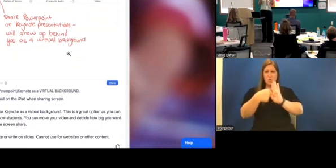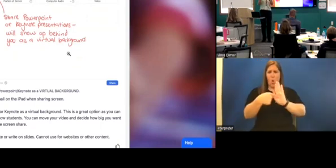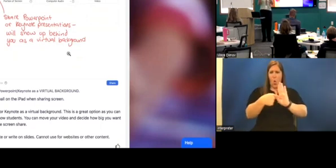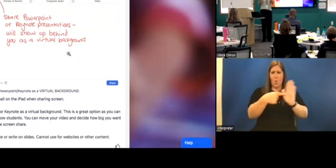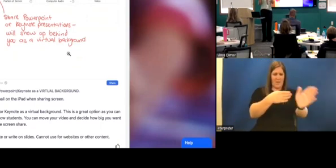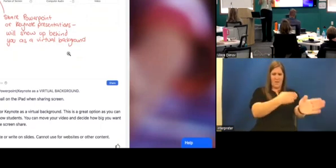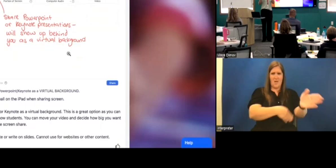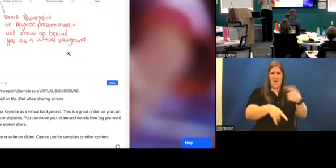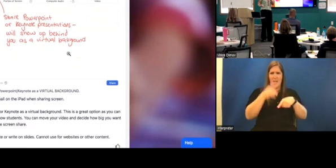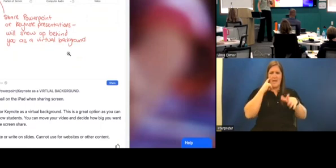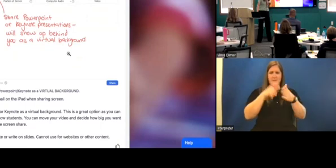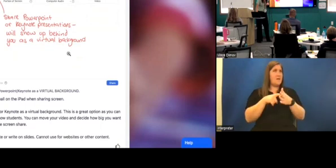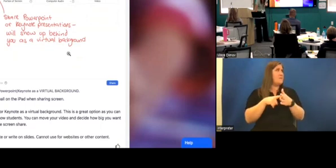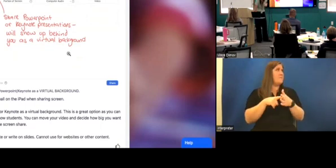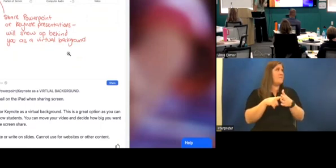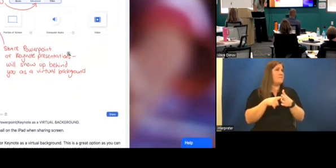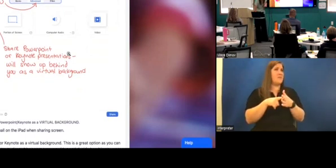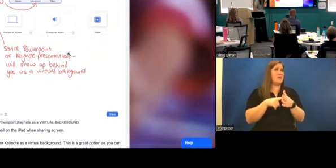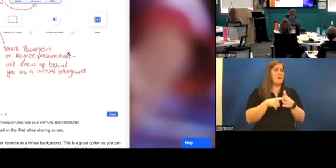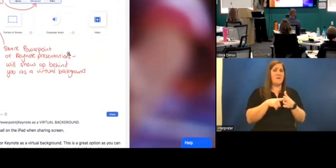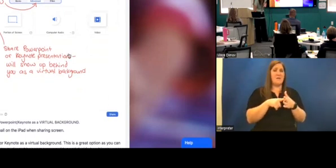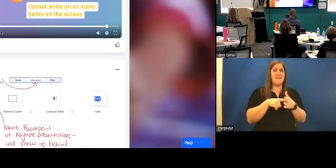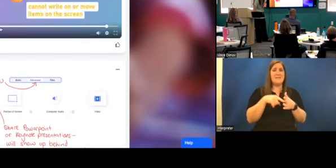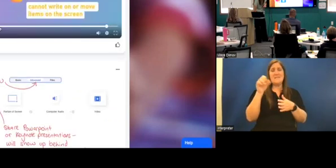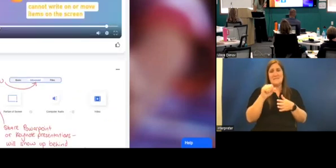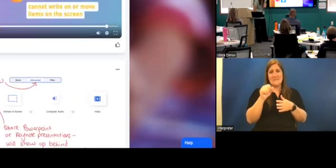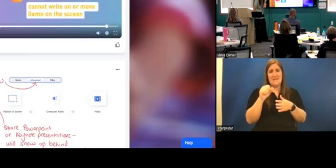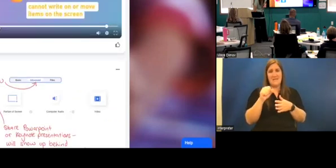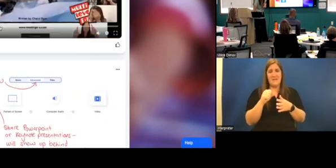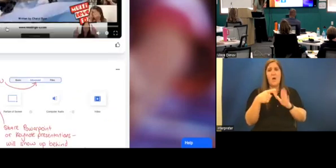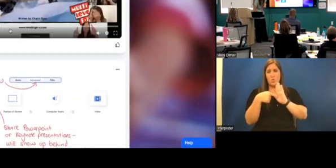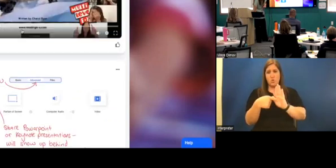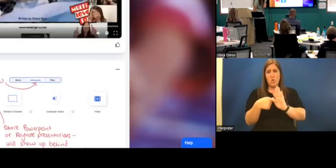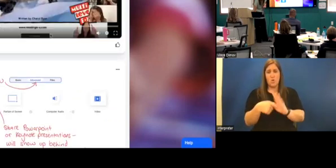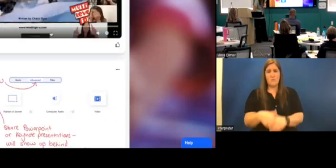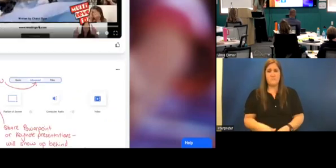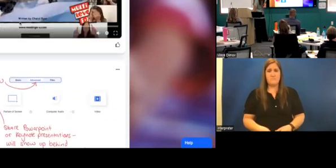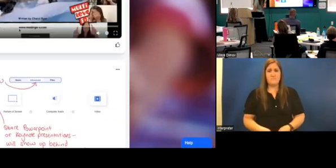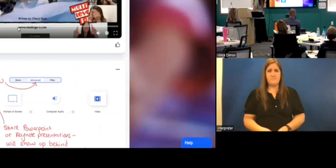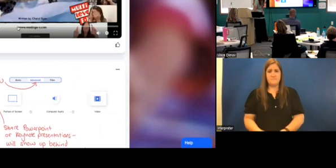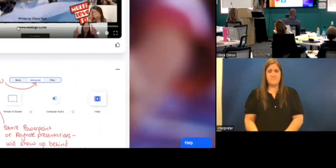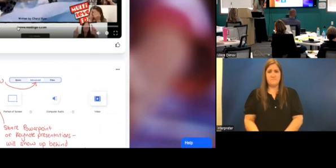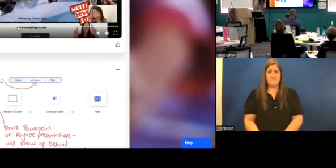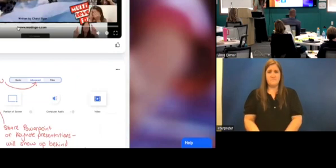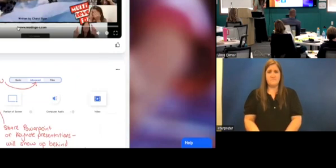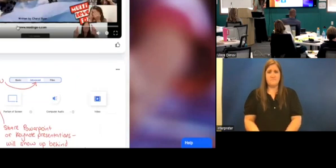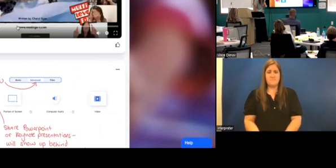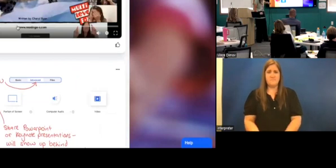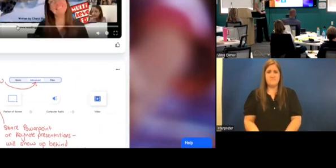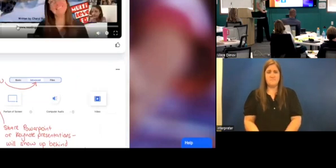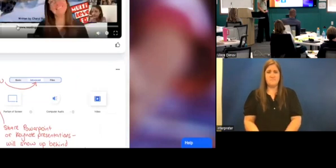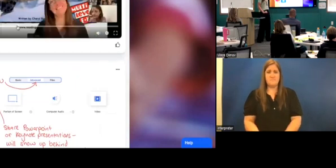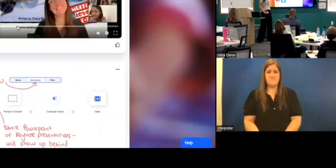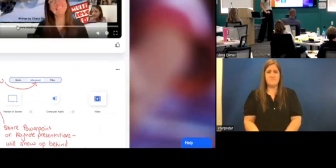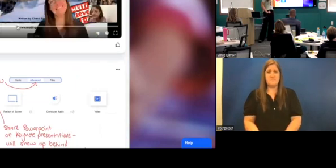to, so when you resize the video, I was showing you on this part, how I start like really tiny there, and then I can